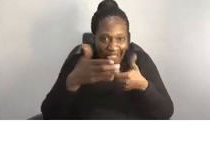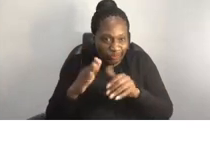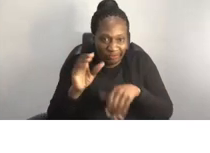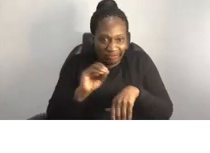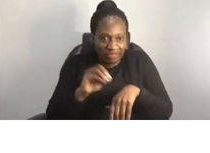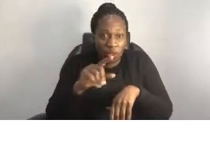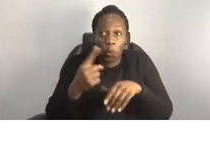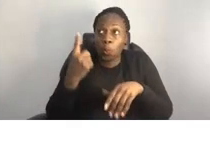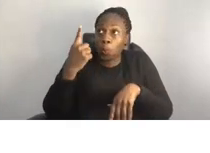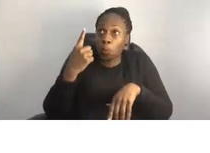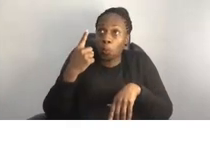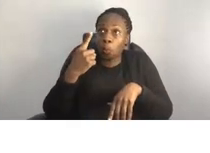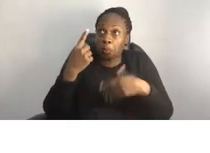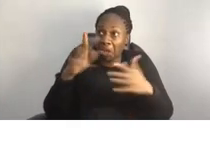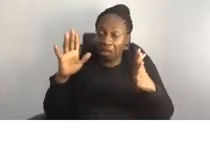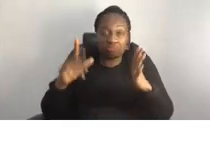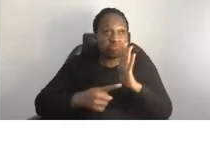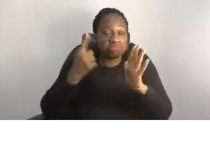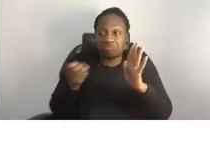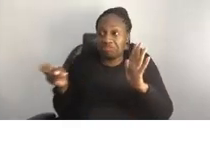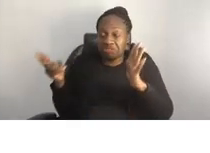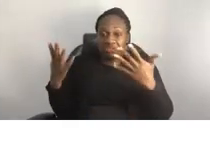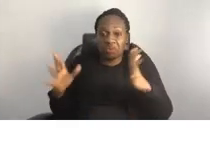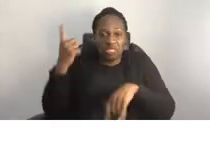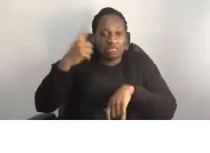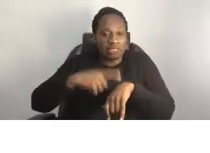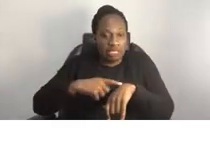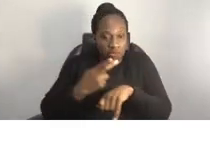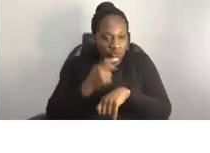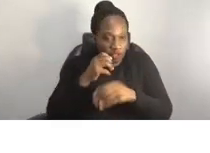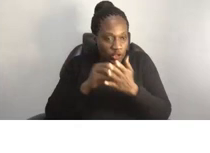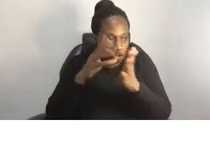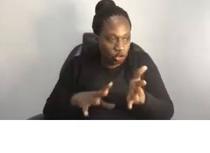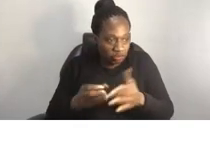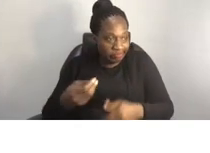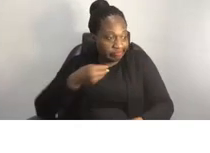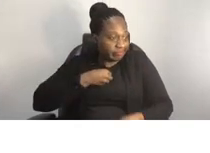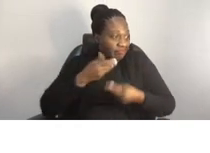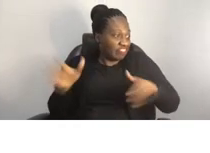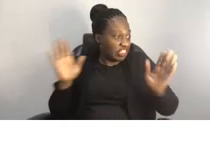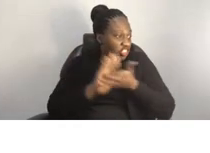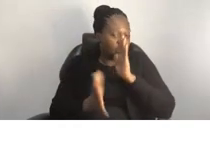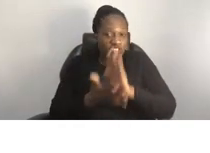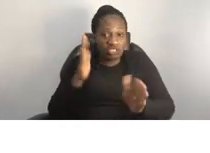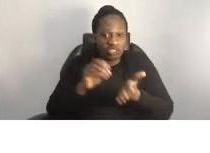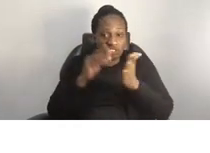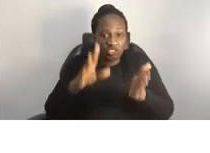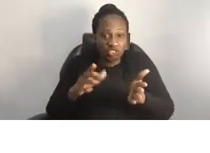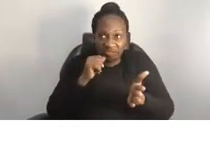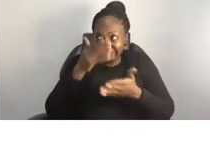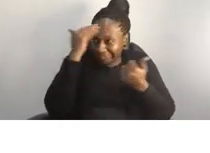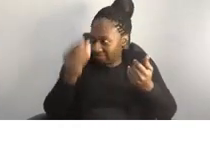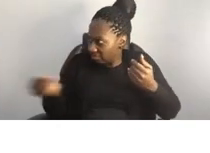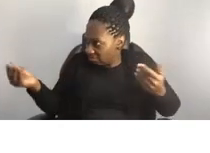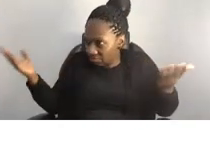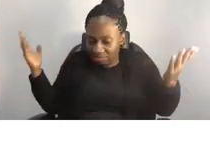something that once the grade is in, it gets thrown away. One-time use only for the student, turn it in and that's it. Student immediately forgets it when it's turned